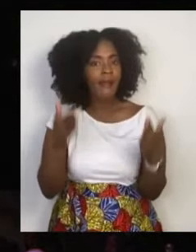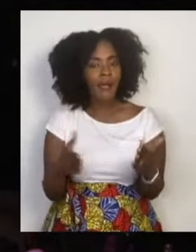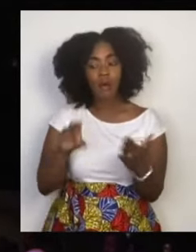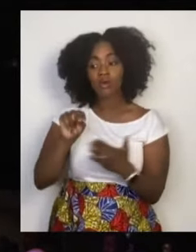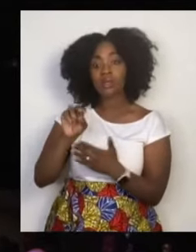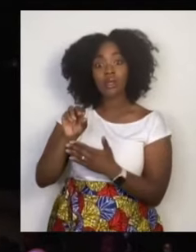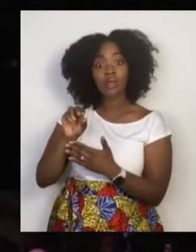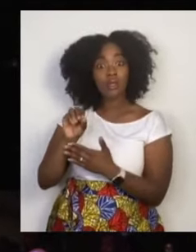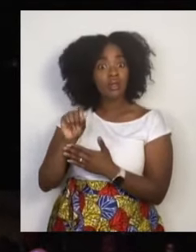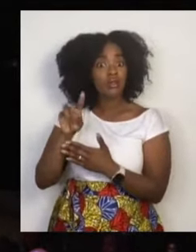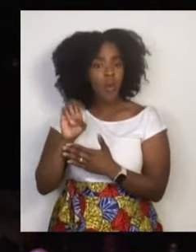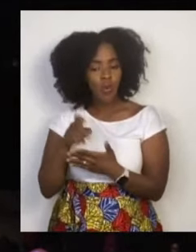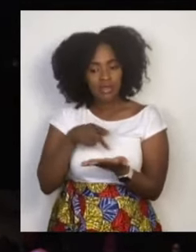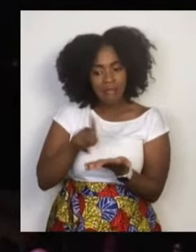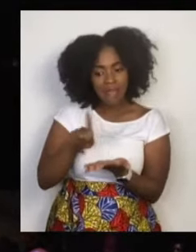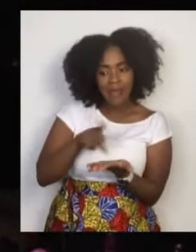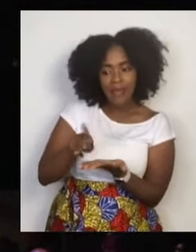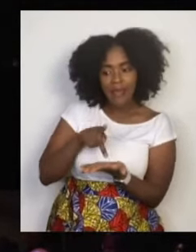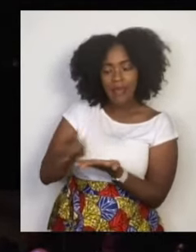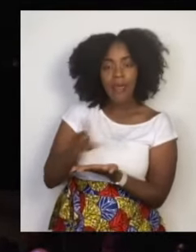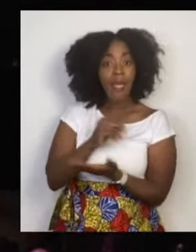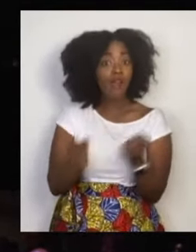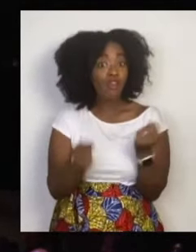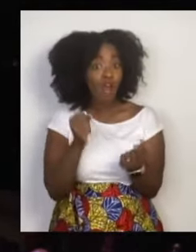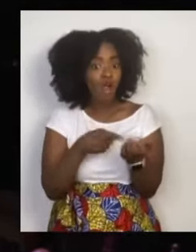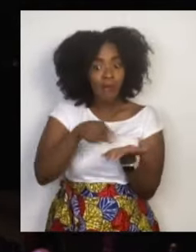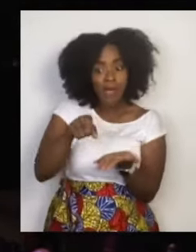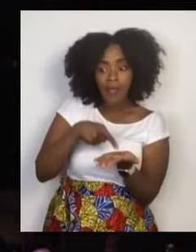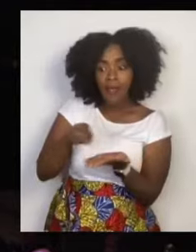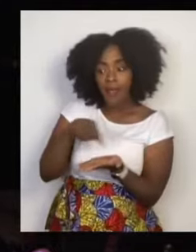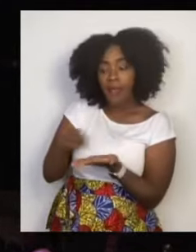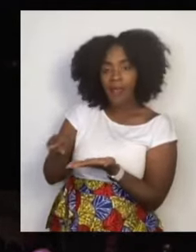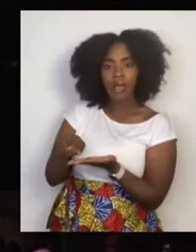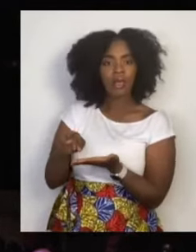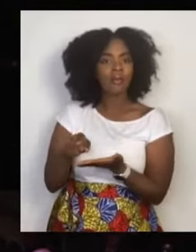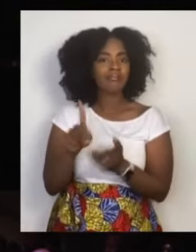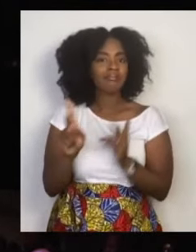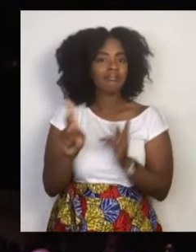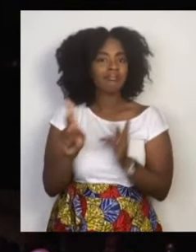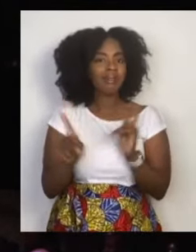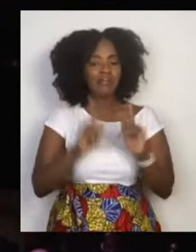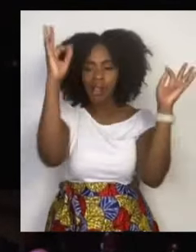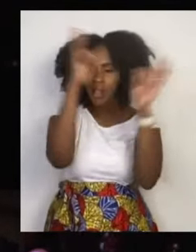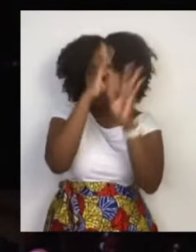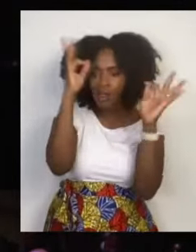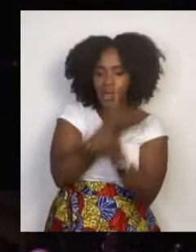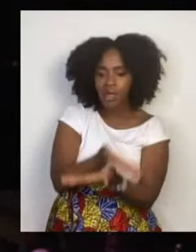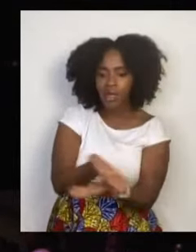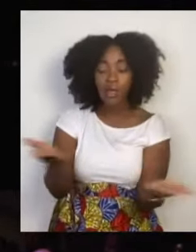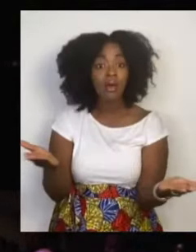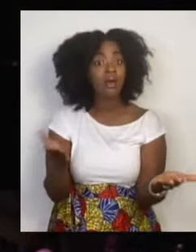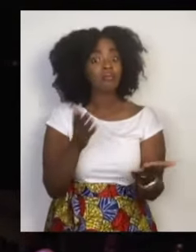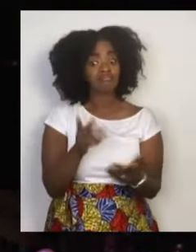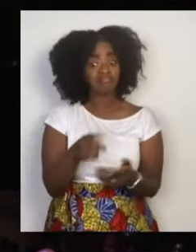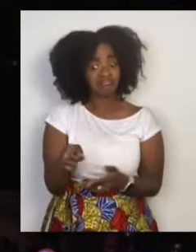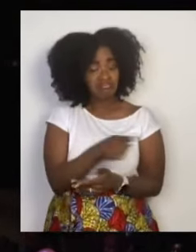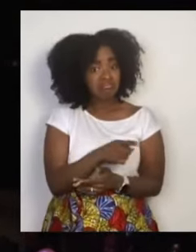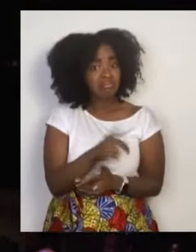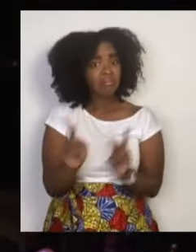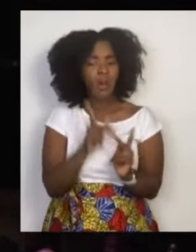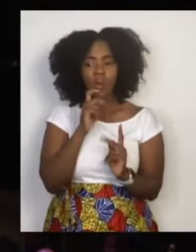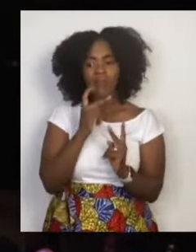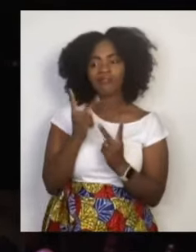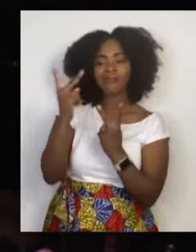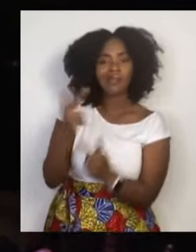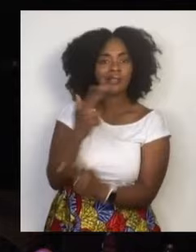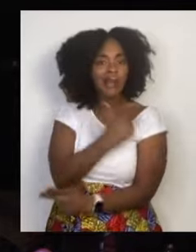keep folks out of foreclosure. These are the ones who visit the hospital at 3 and 4 o'clock in the morning. These are the ones who will